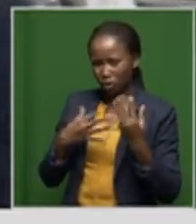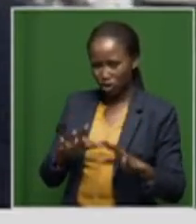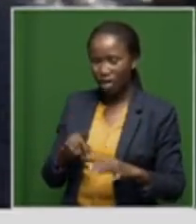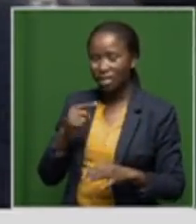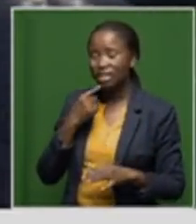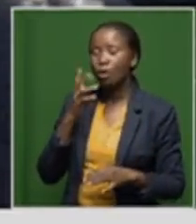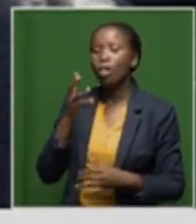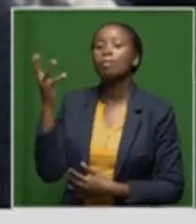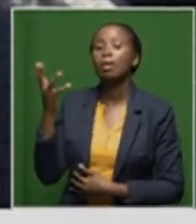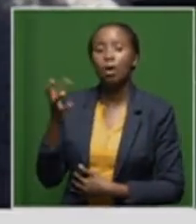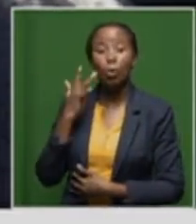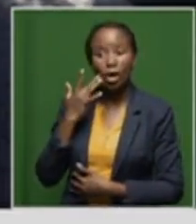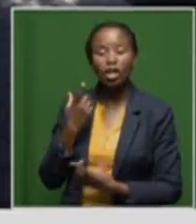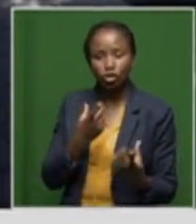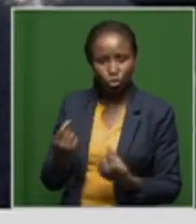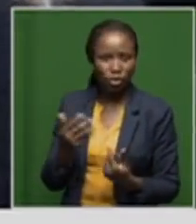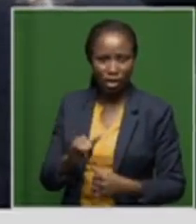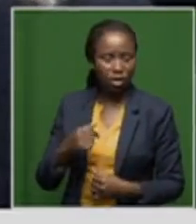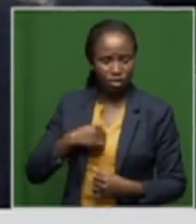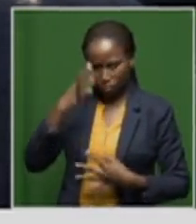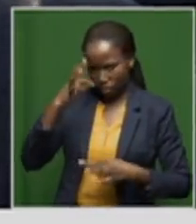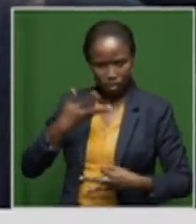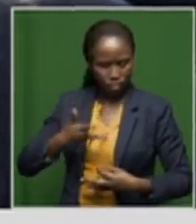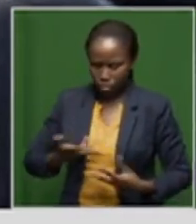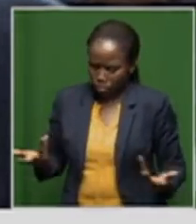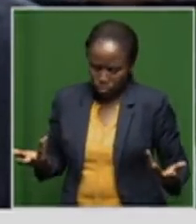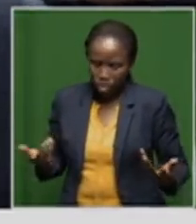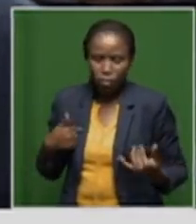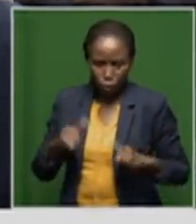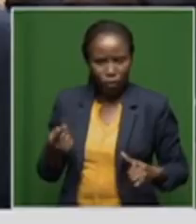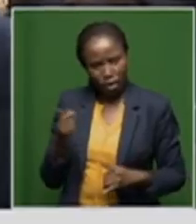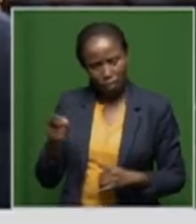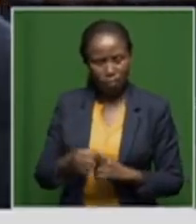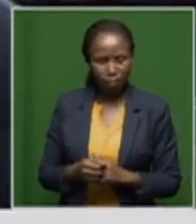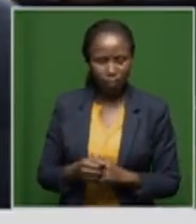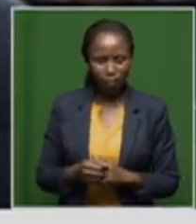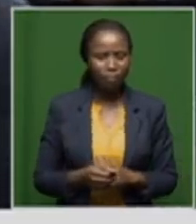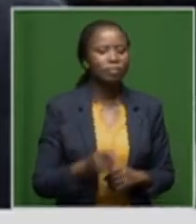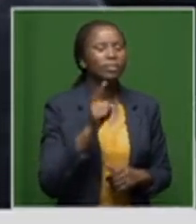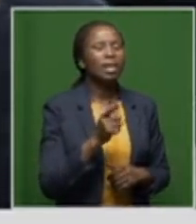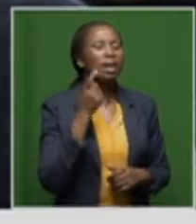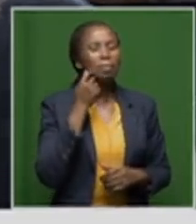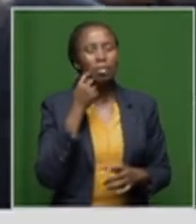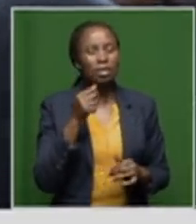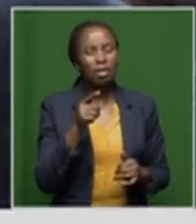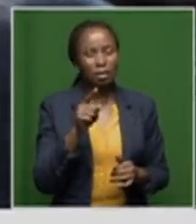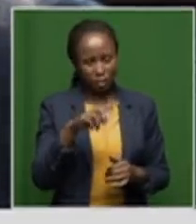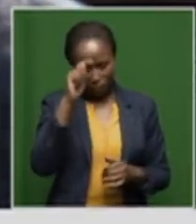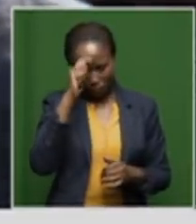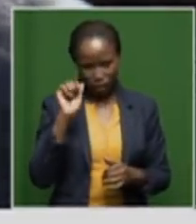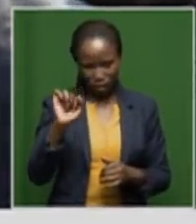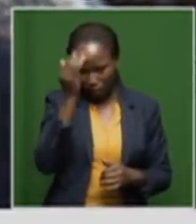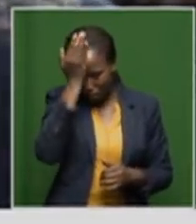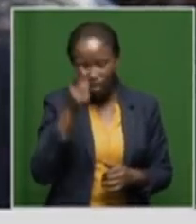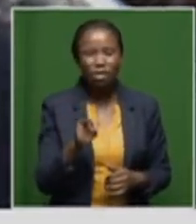speak when he has to deliberate. That's not my decision to make, so we'll wait to hear from him. Mr. Zuma Jr., just the essence, how do you feel about the readiness of your